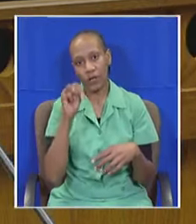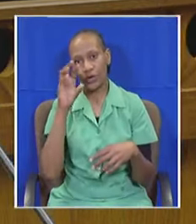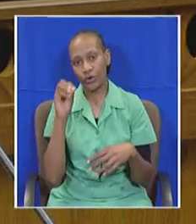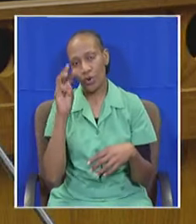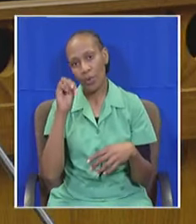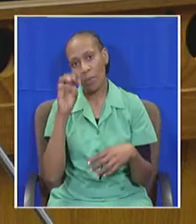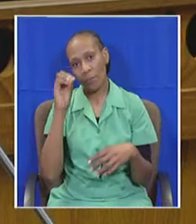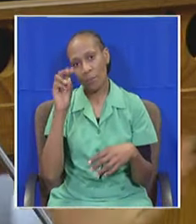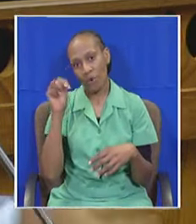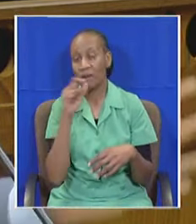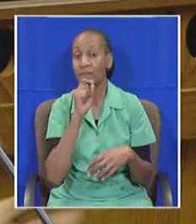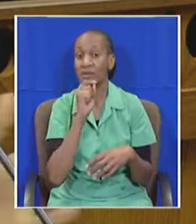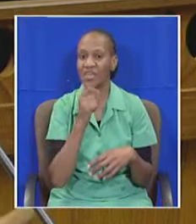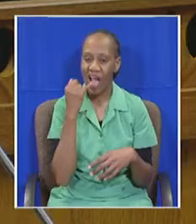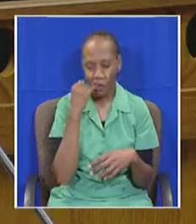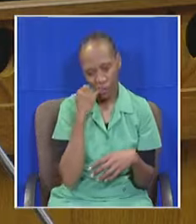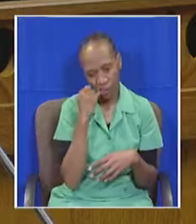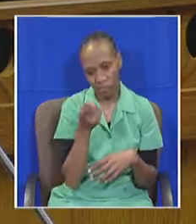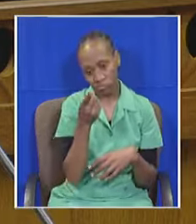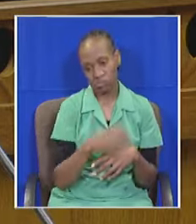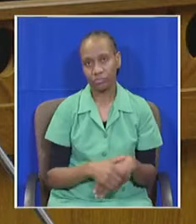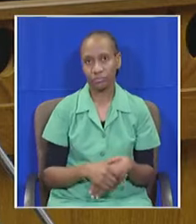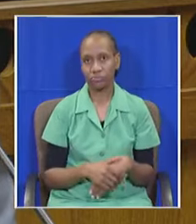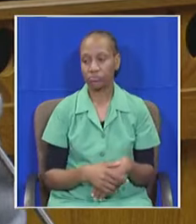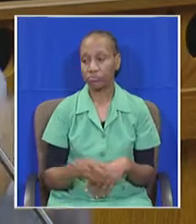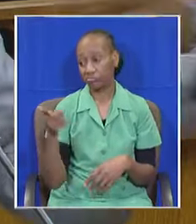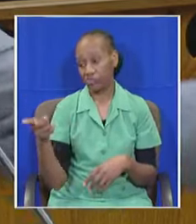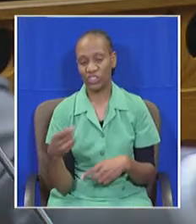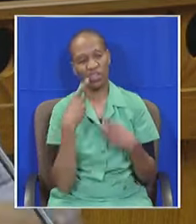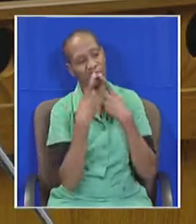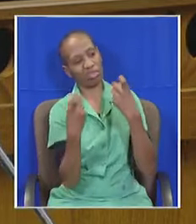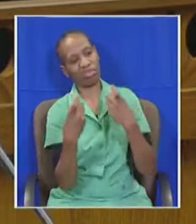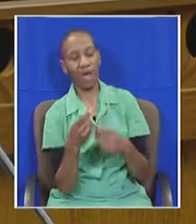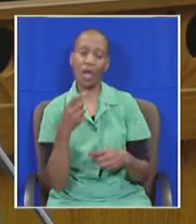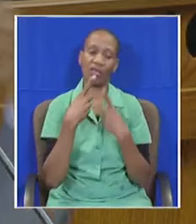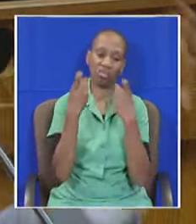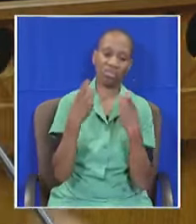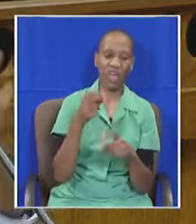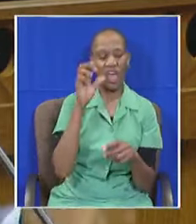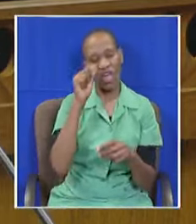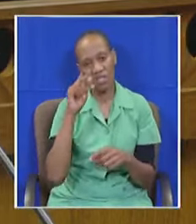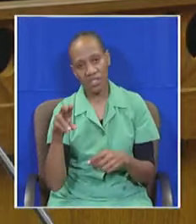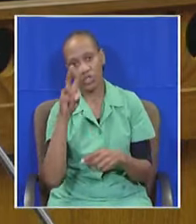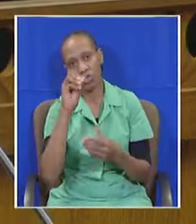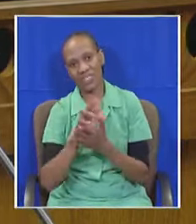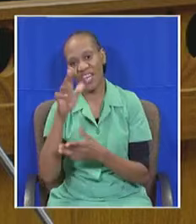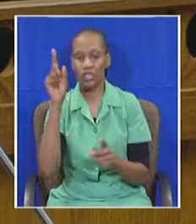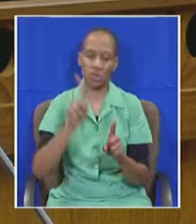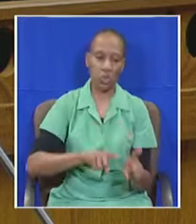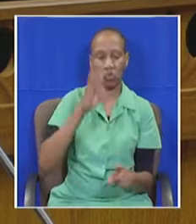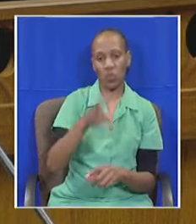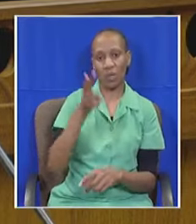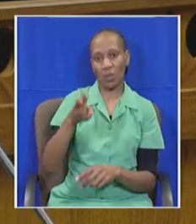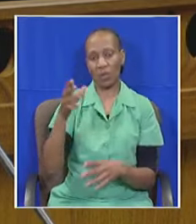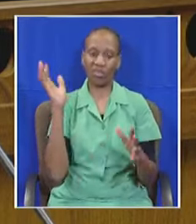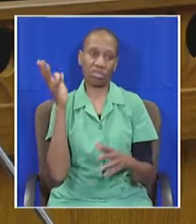have jealousy. So you came here and shouted, the ANC will lose 2019 and yara, yara, yara. Let me tell you